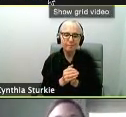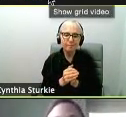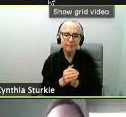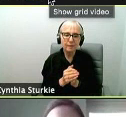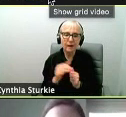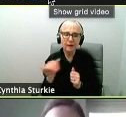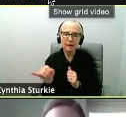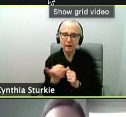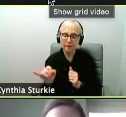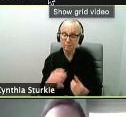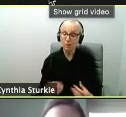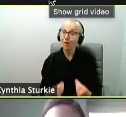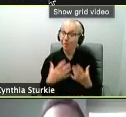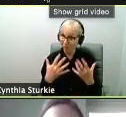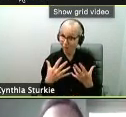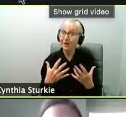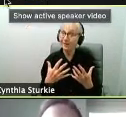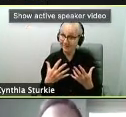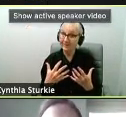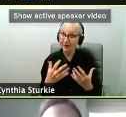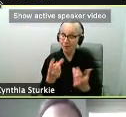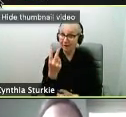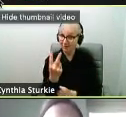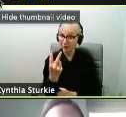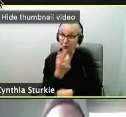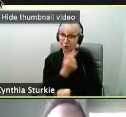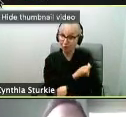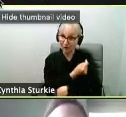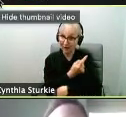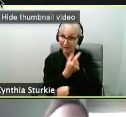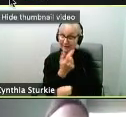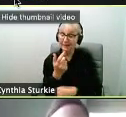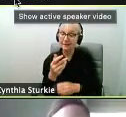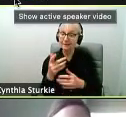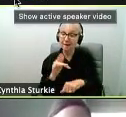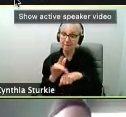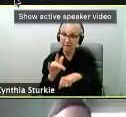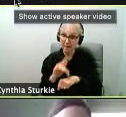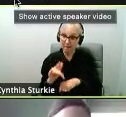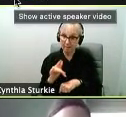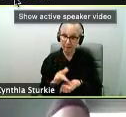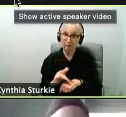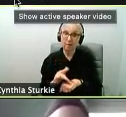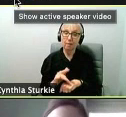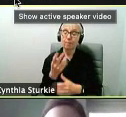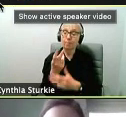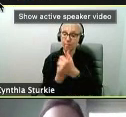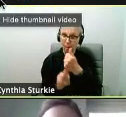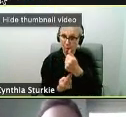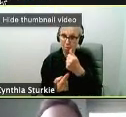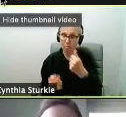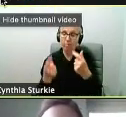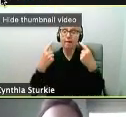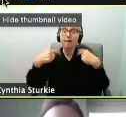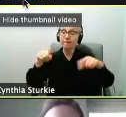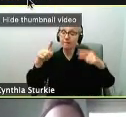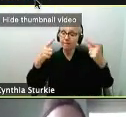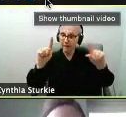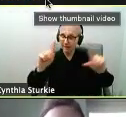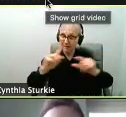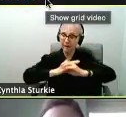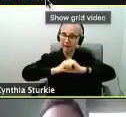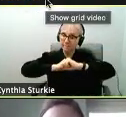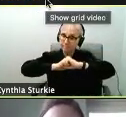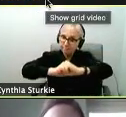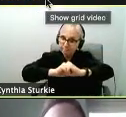also thrilled that we have two vaccines available for this younger age population, both extremely effective at preventing the